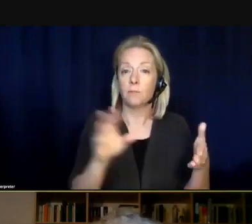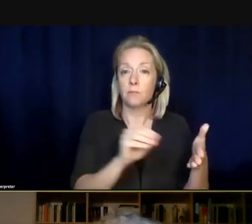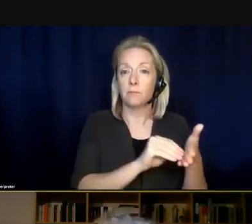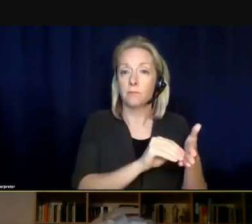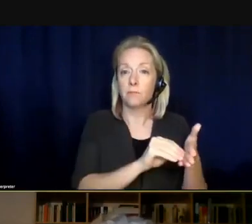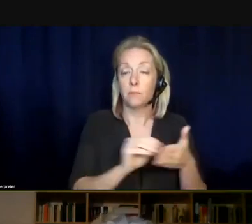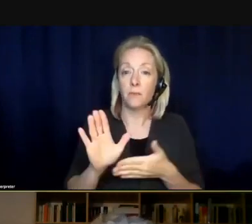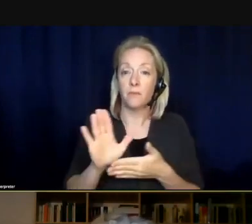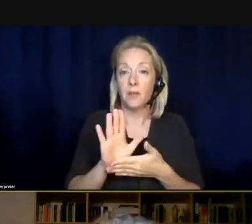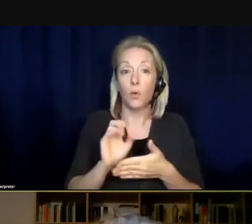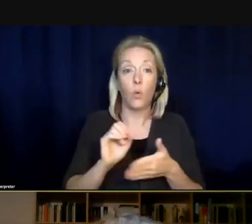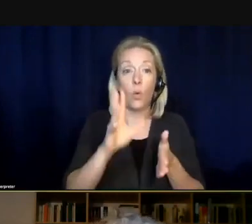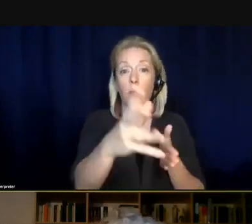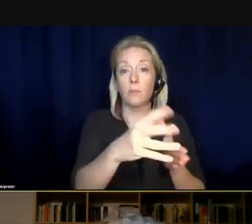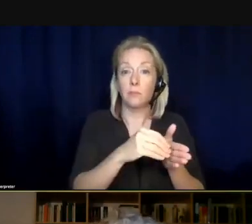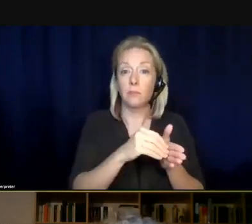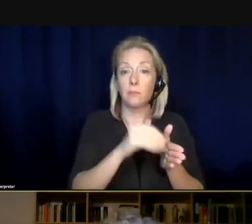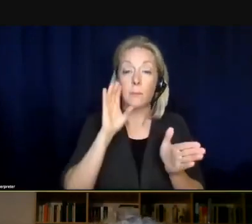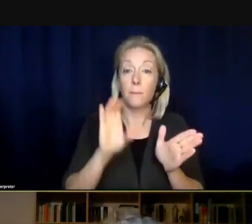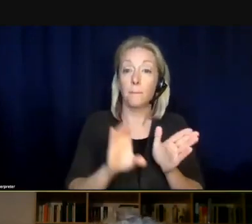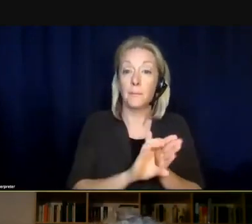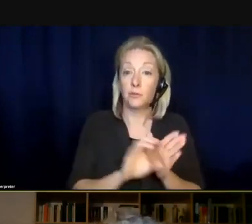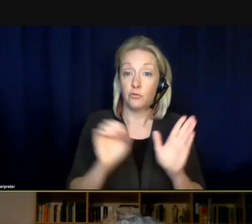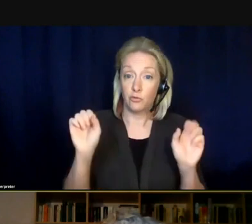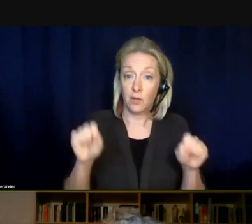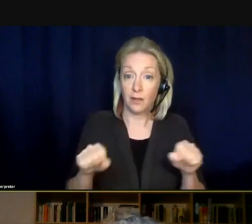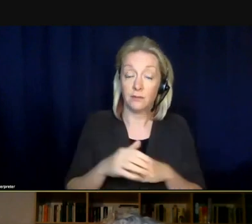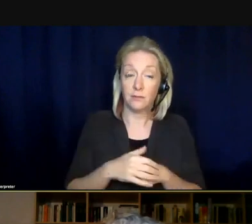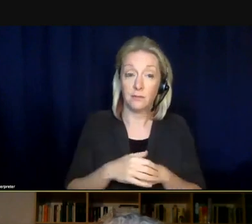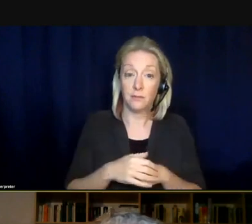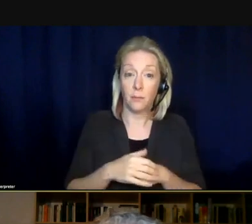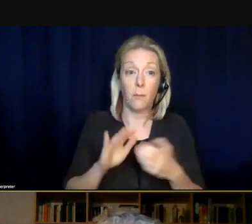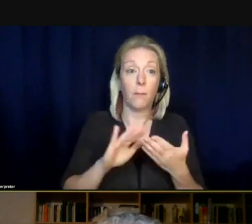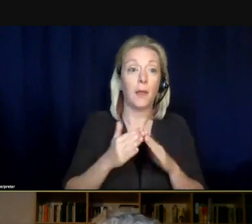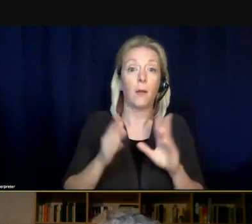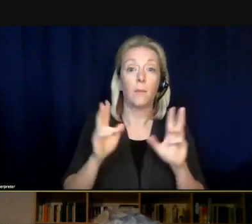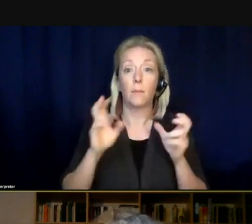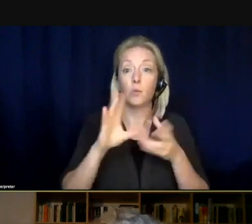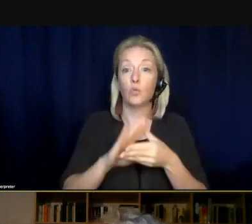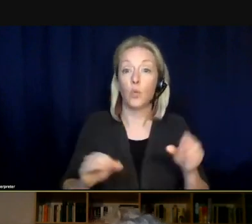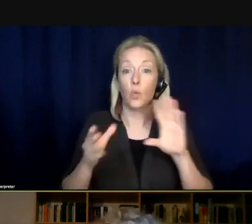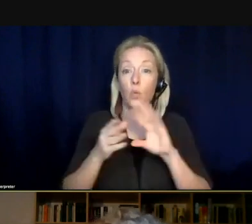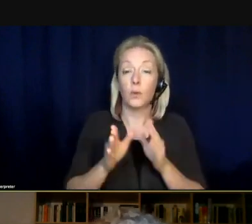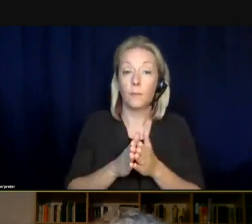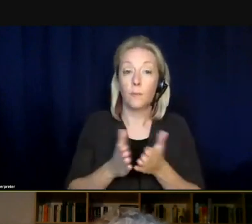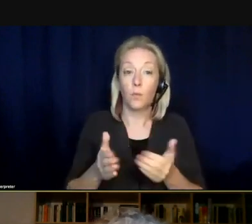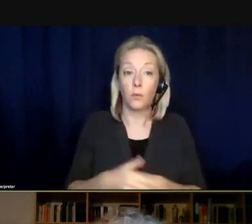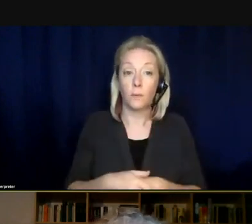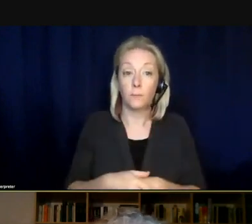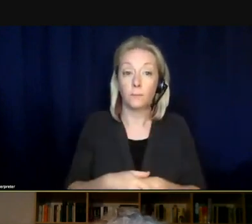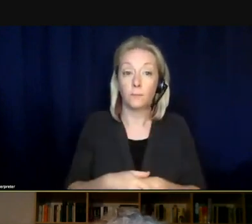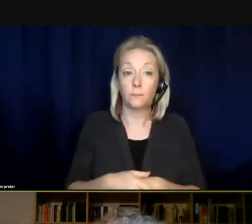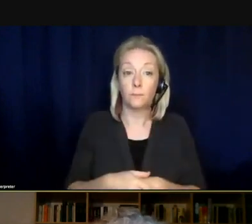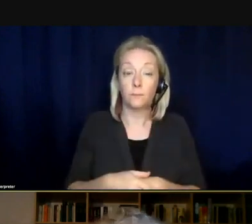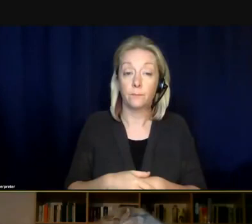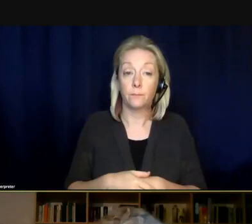these and move them into your PowerPoint and actually make a storybook. You do not have to type in here. You can